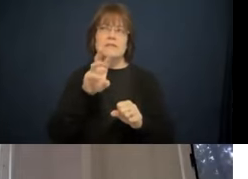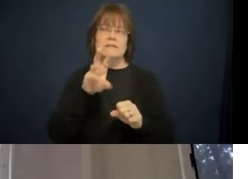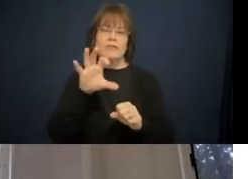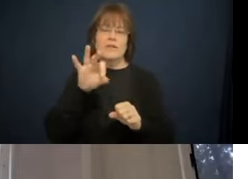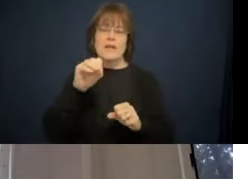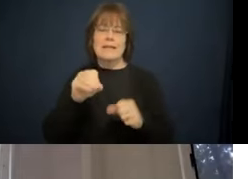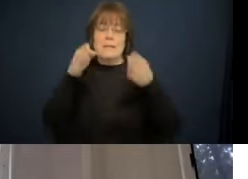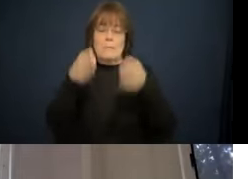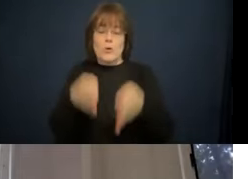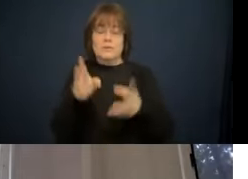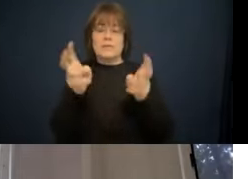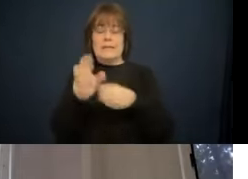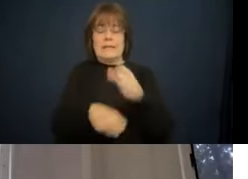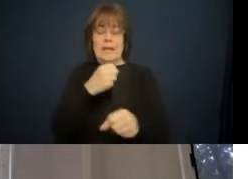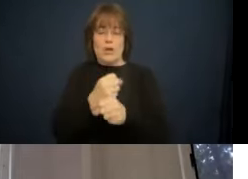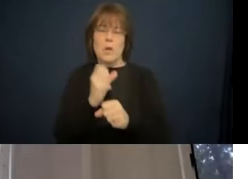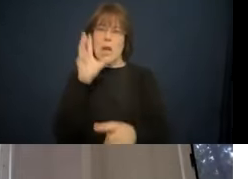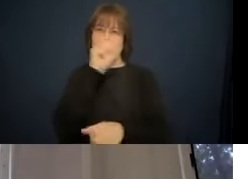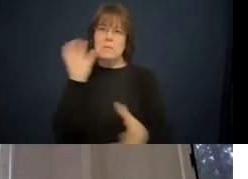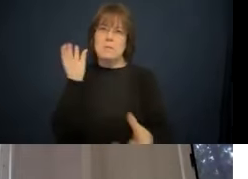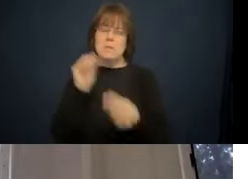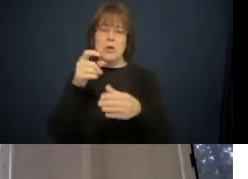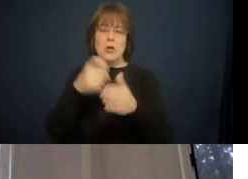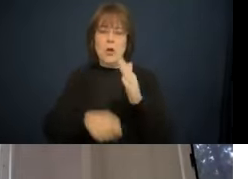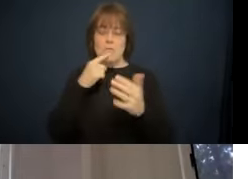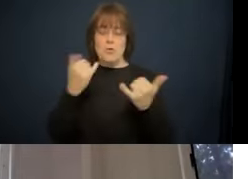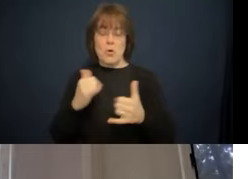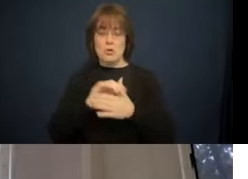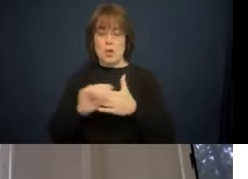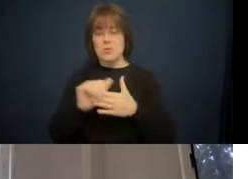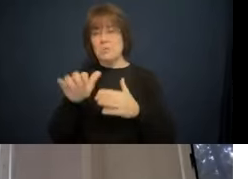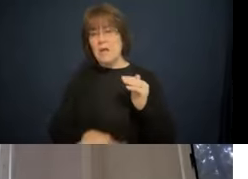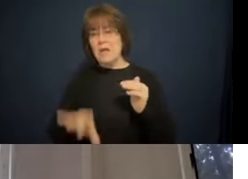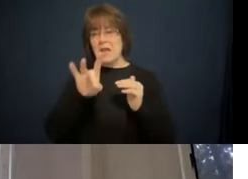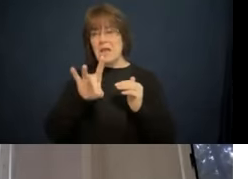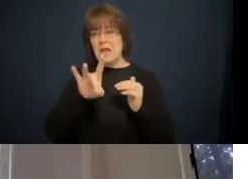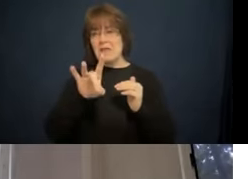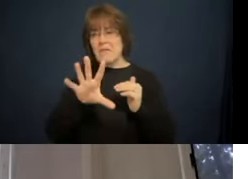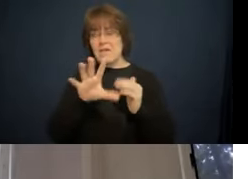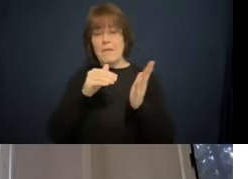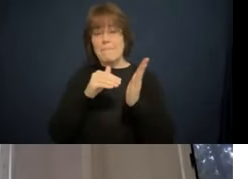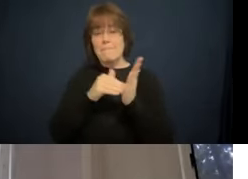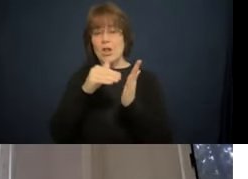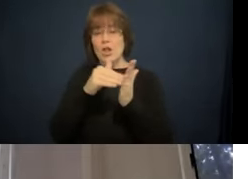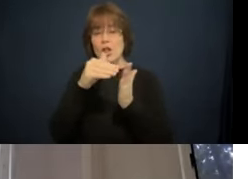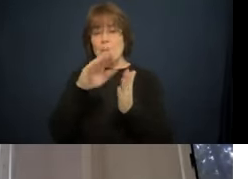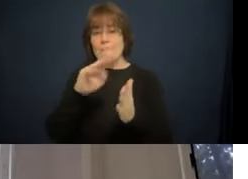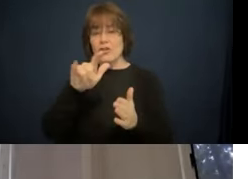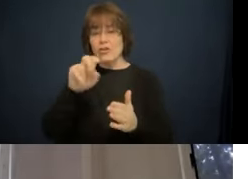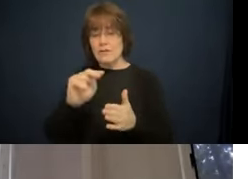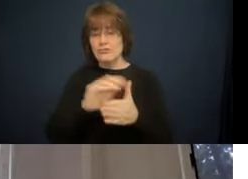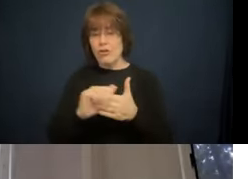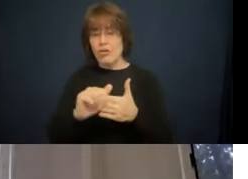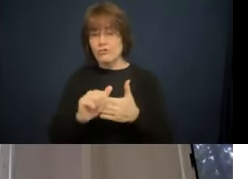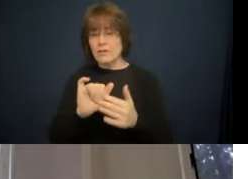and we estimate the total cost in current dollars would be about $85 million, which is